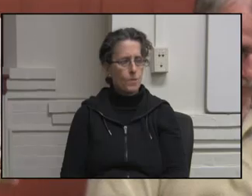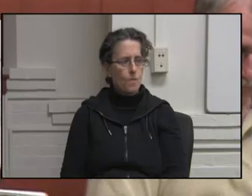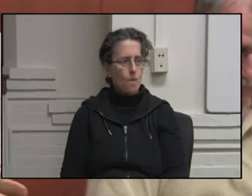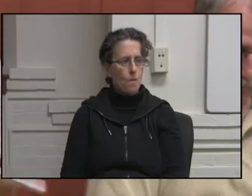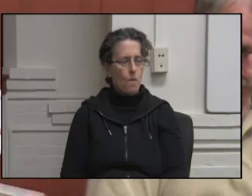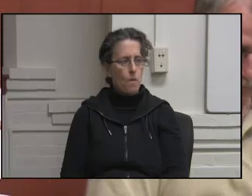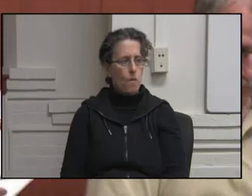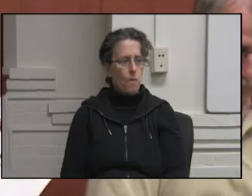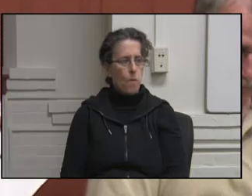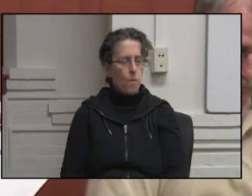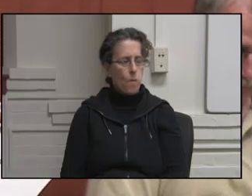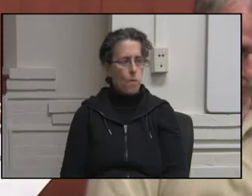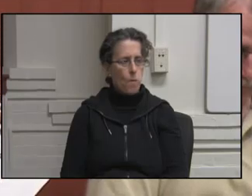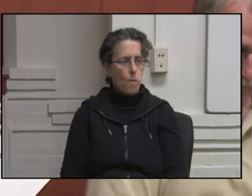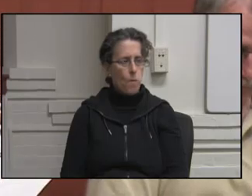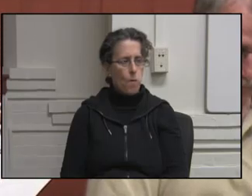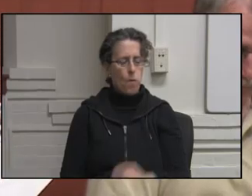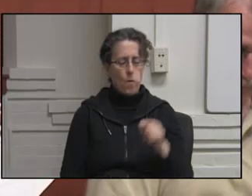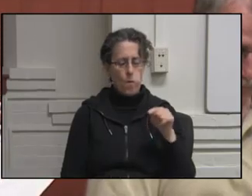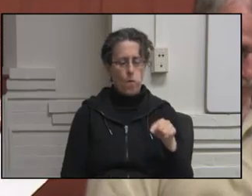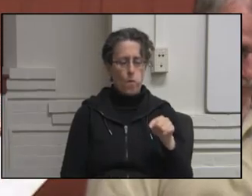of this to the